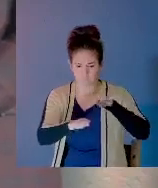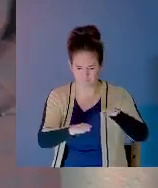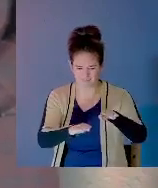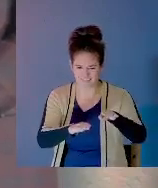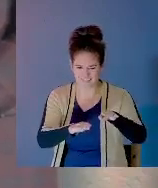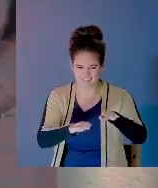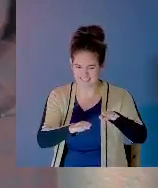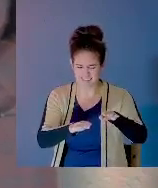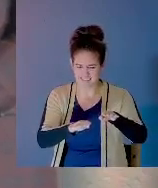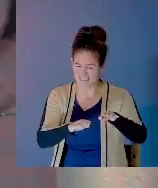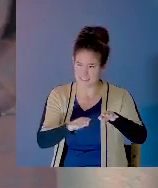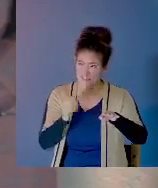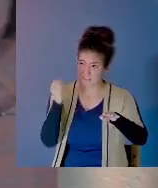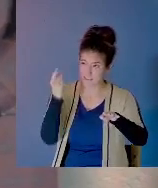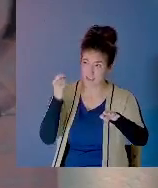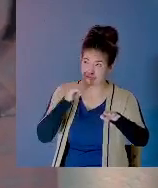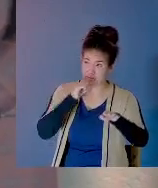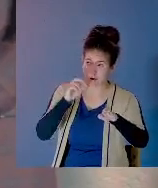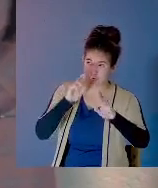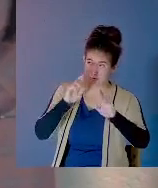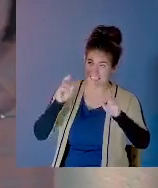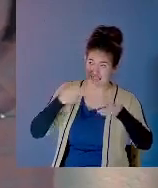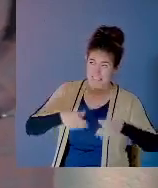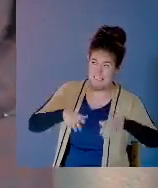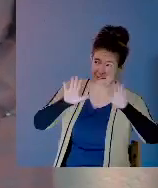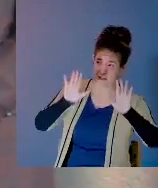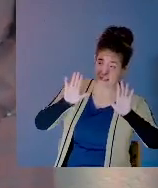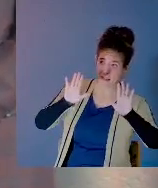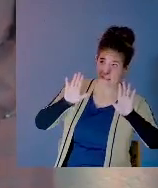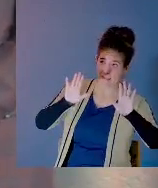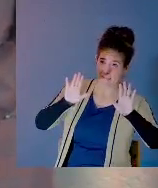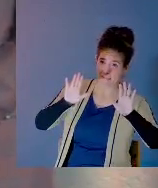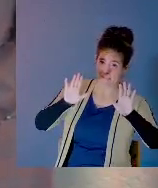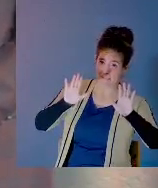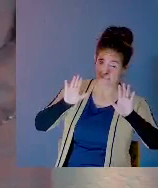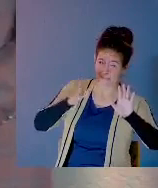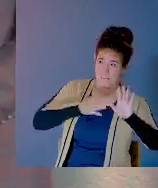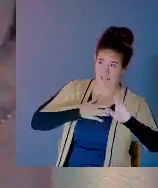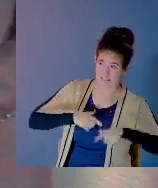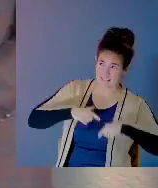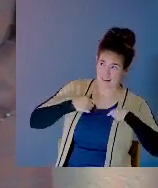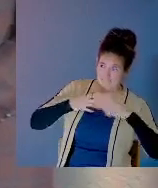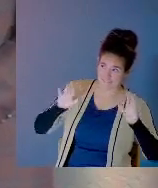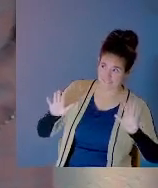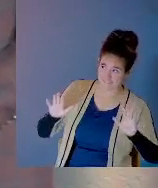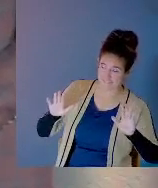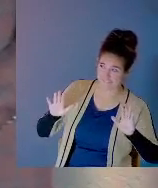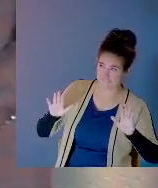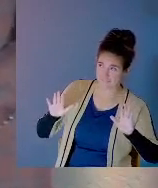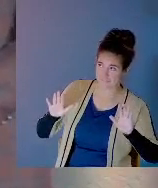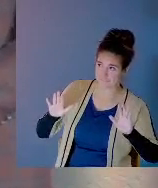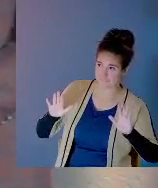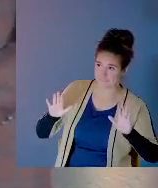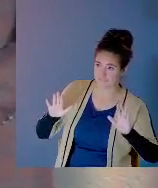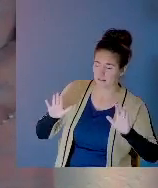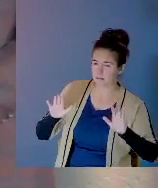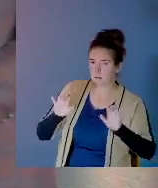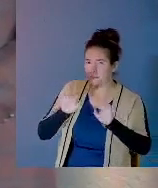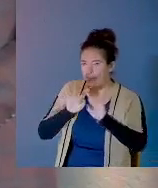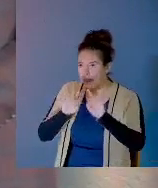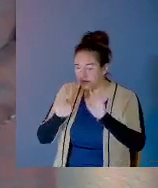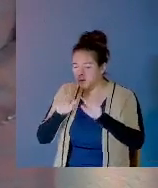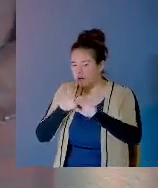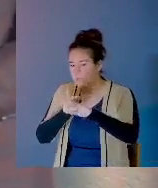know. But eventually, I accepted Jesus, and I started to notice,